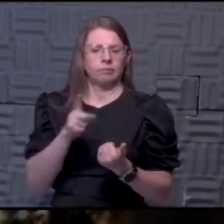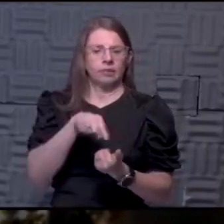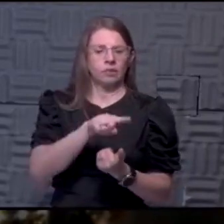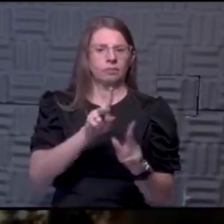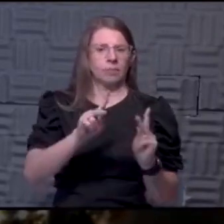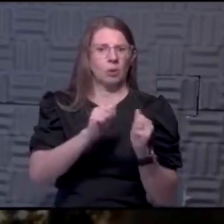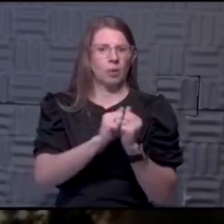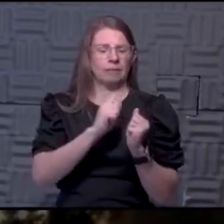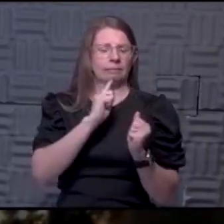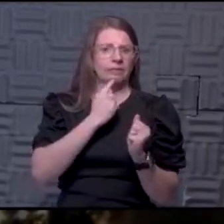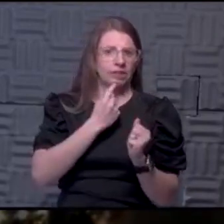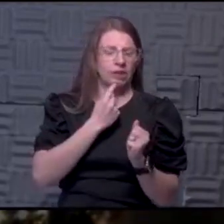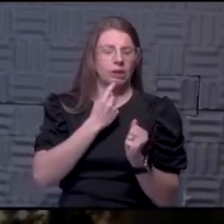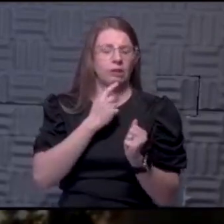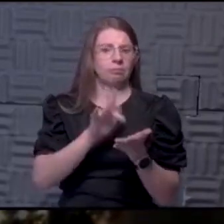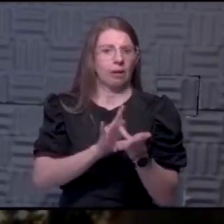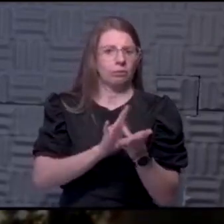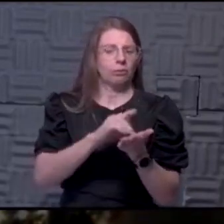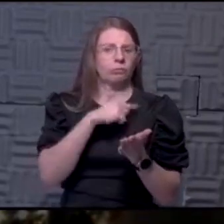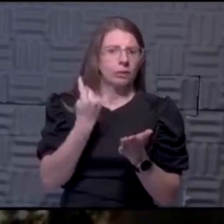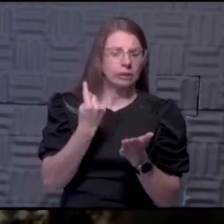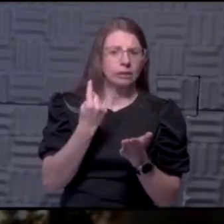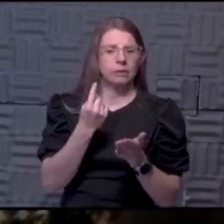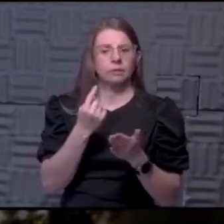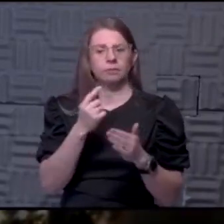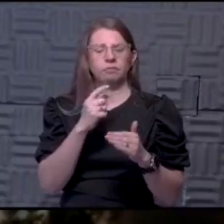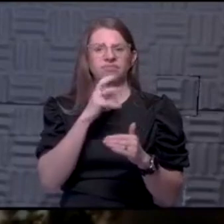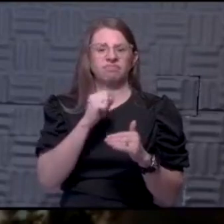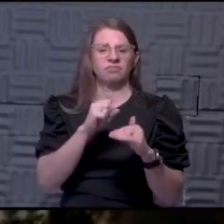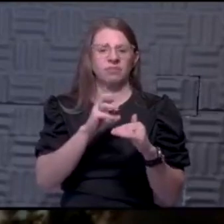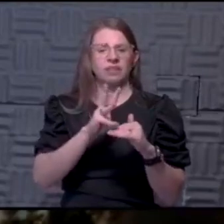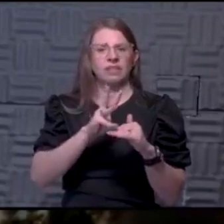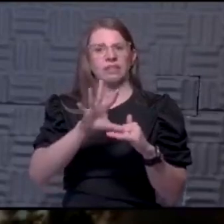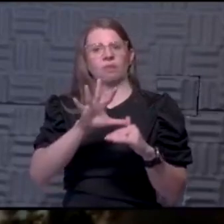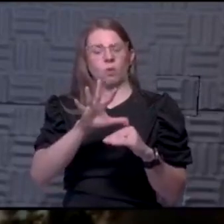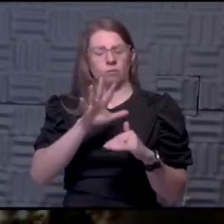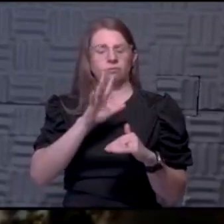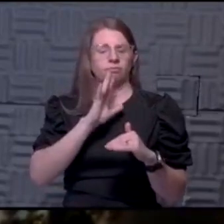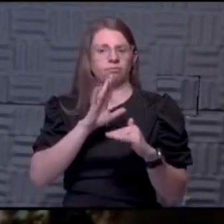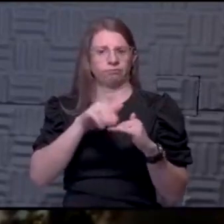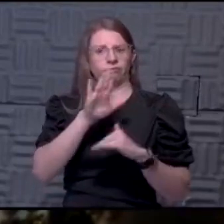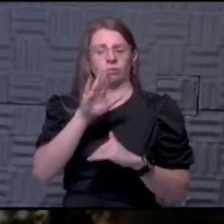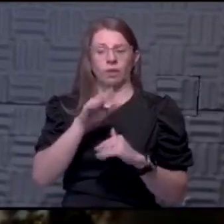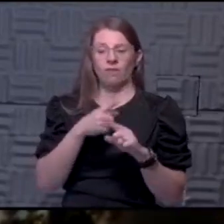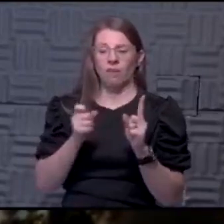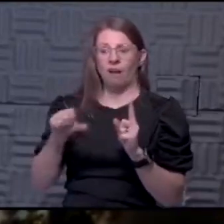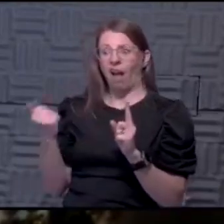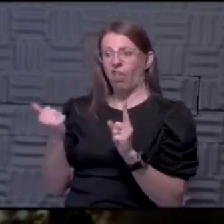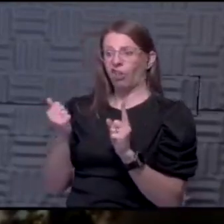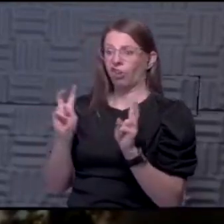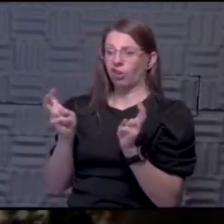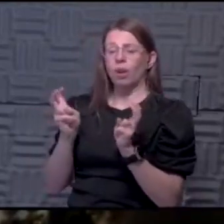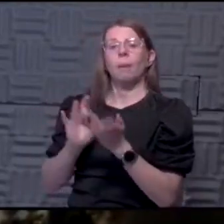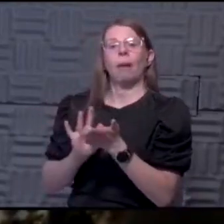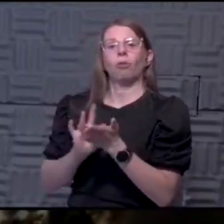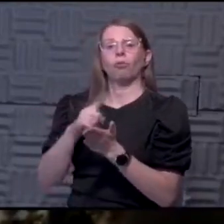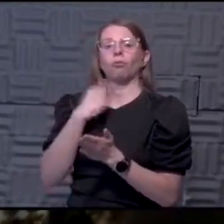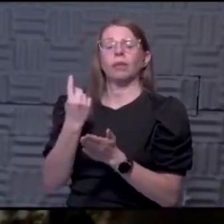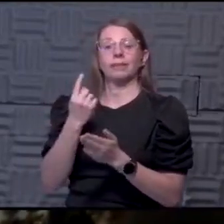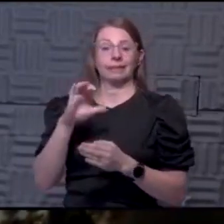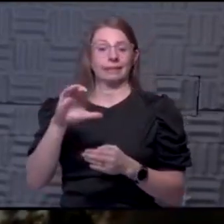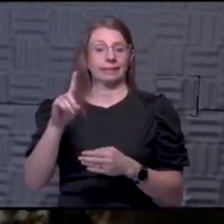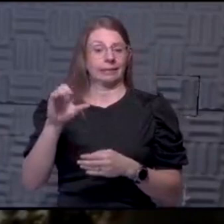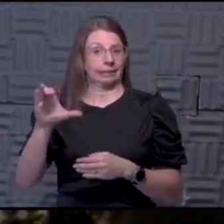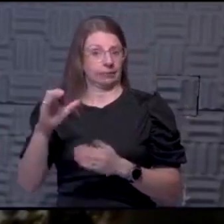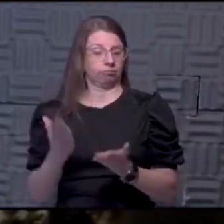severe medical risk in the 16 to 64 age group from, quote, other medical risk. The CDC does